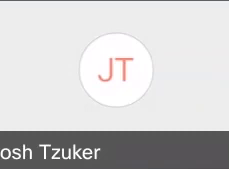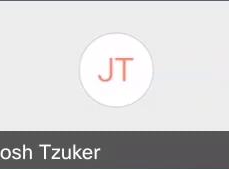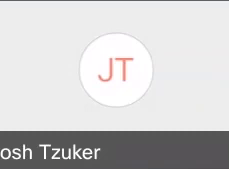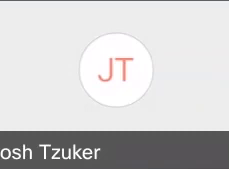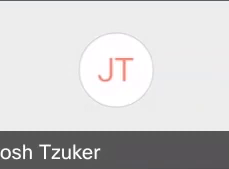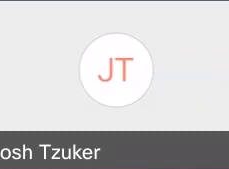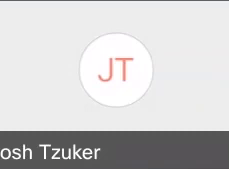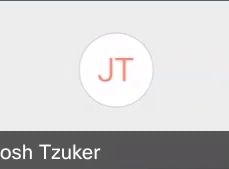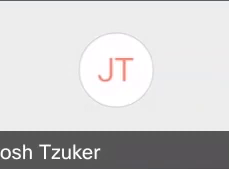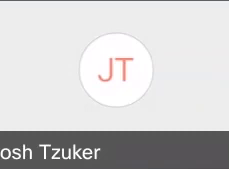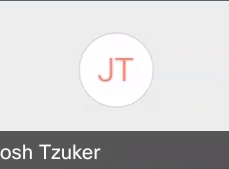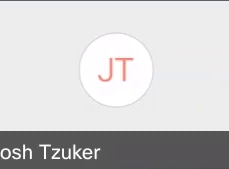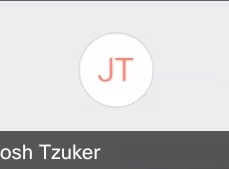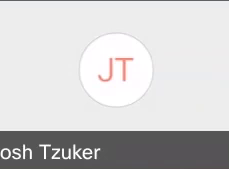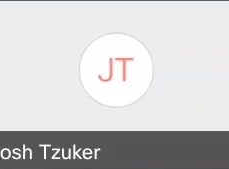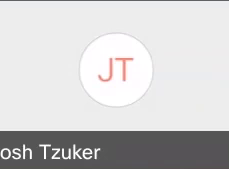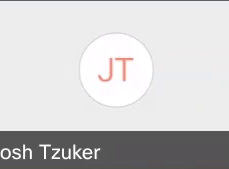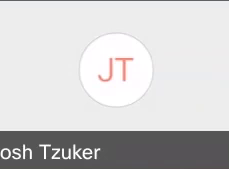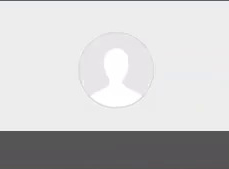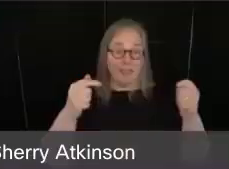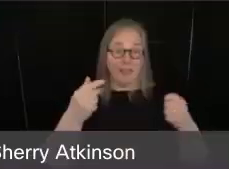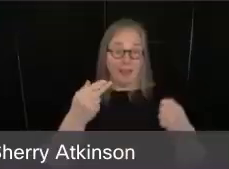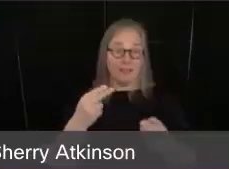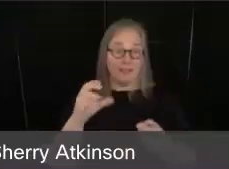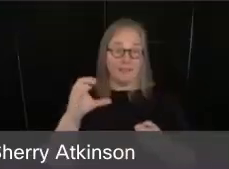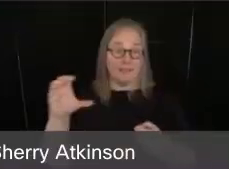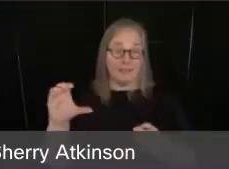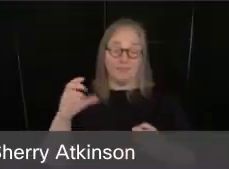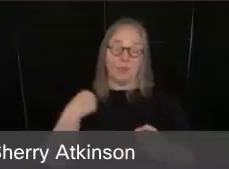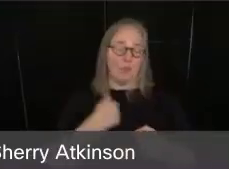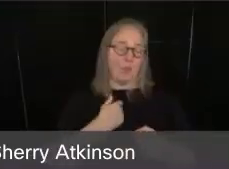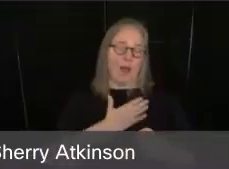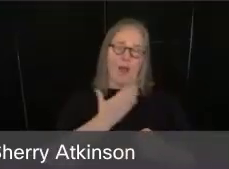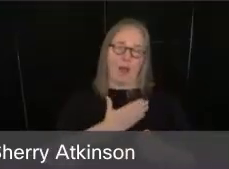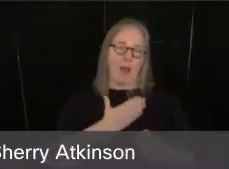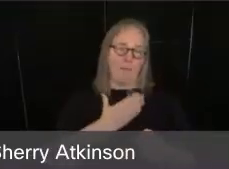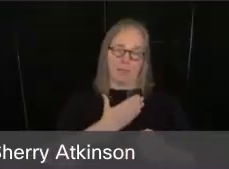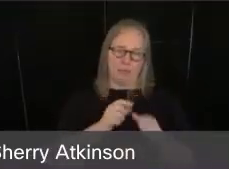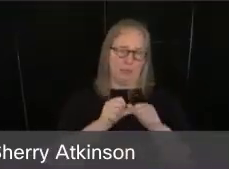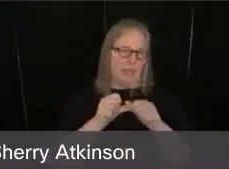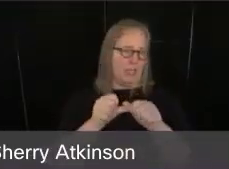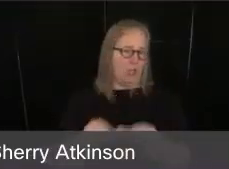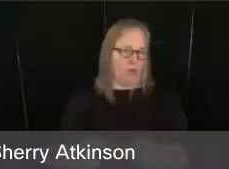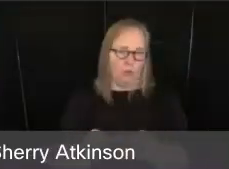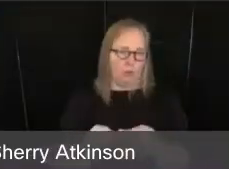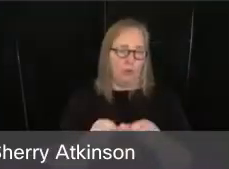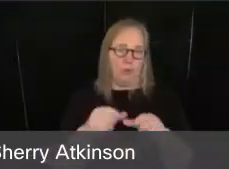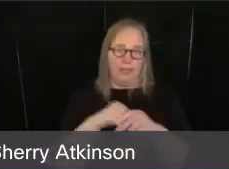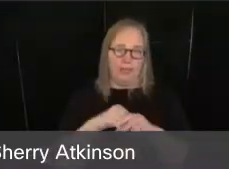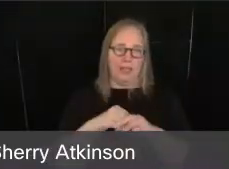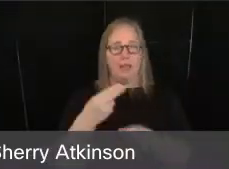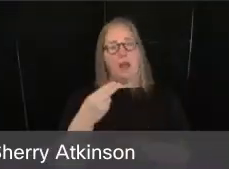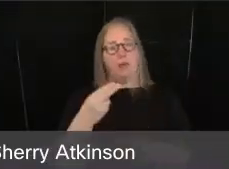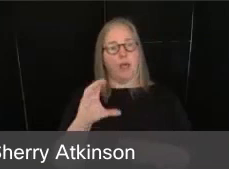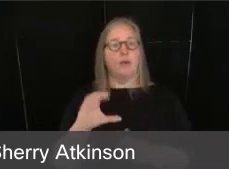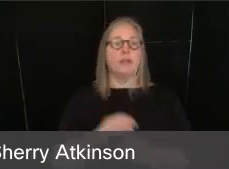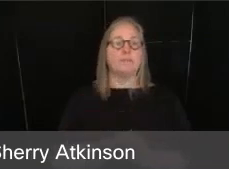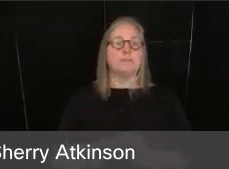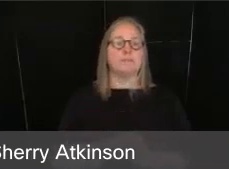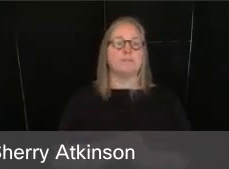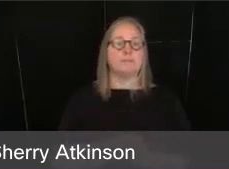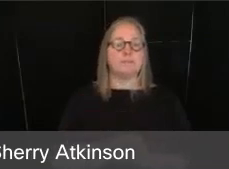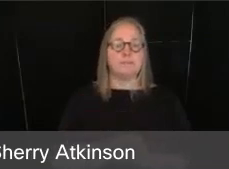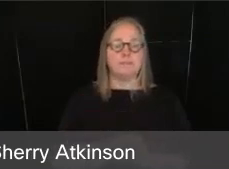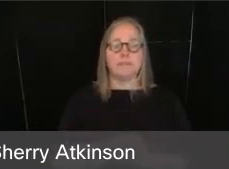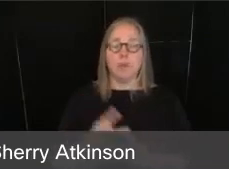50-year anniversary at the college, and we're very happy to be continuing in Howard County. Brooke,